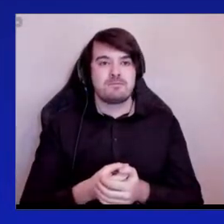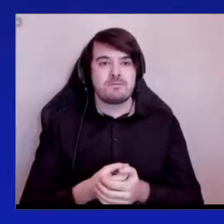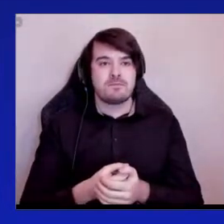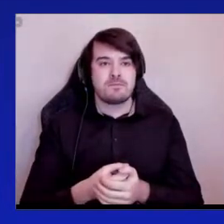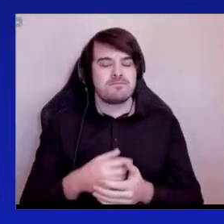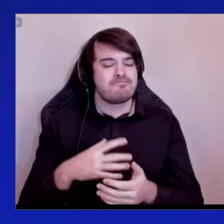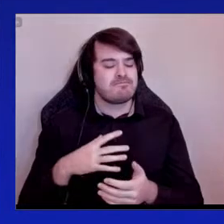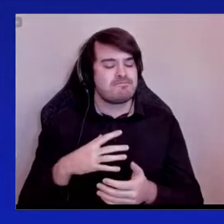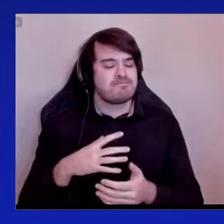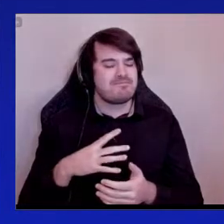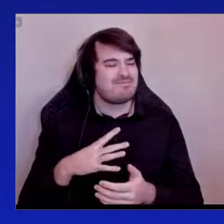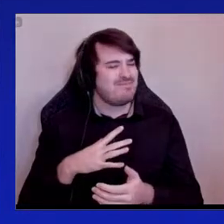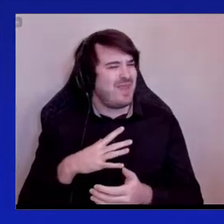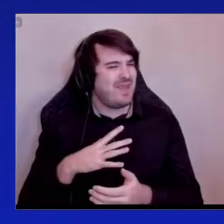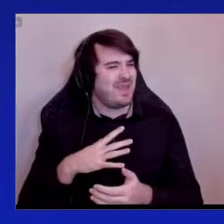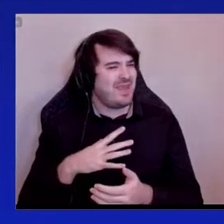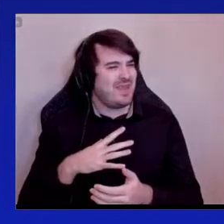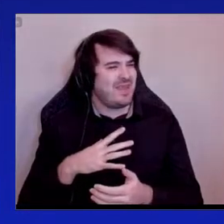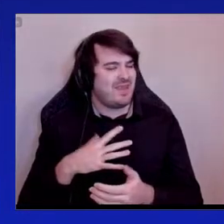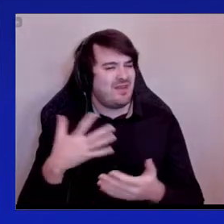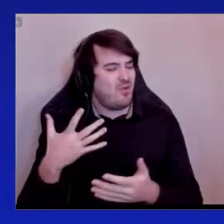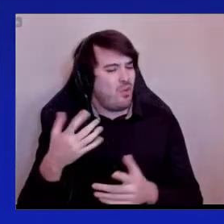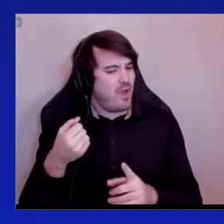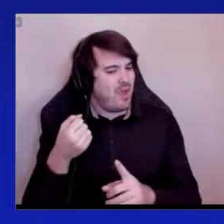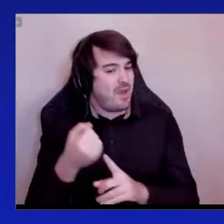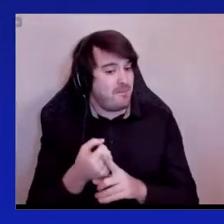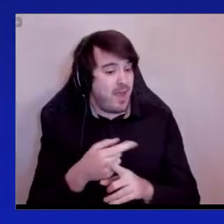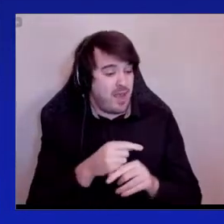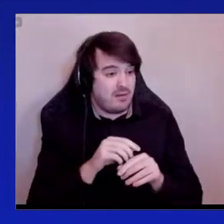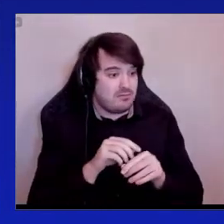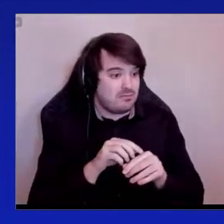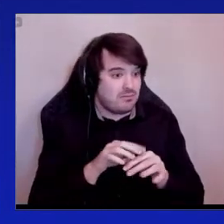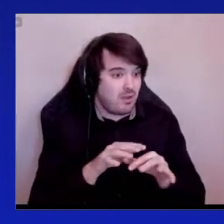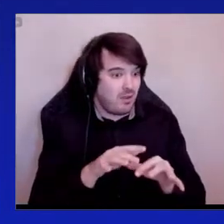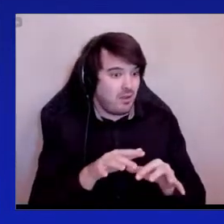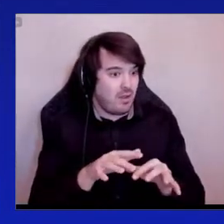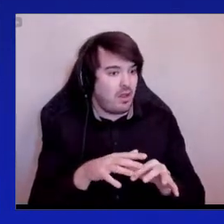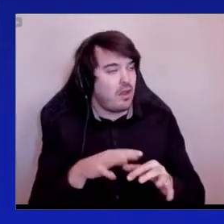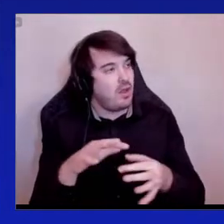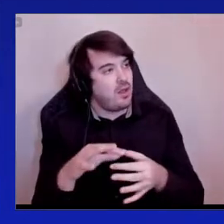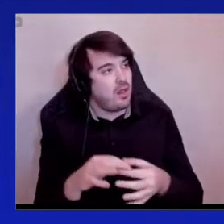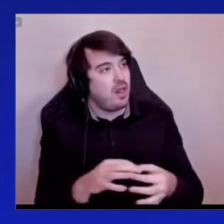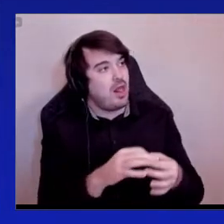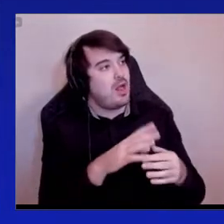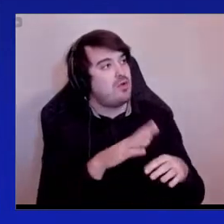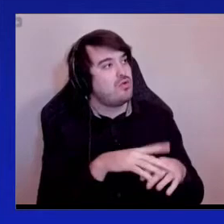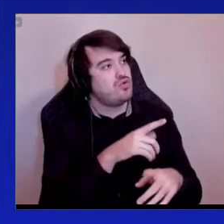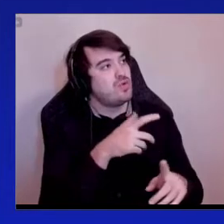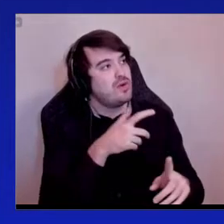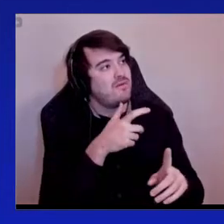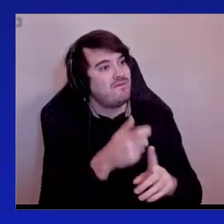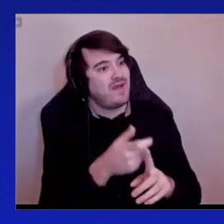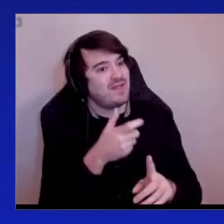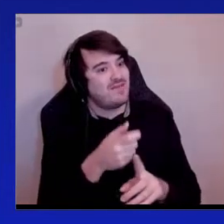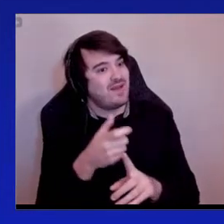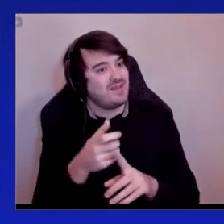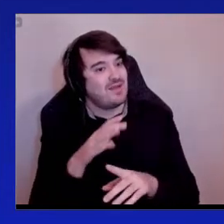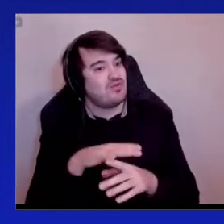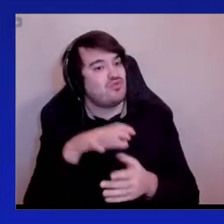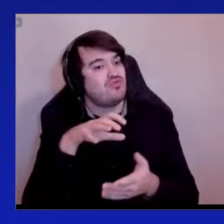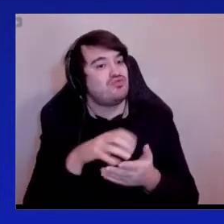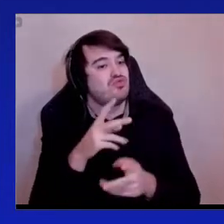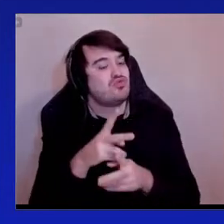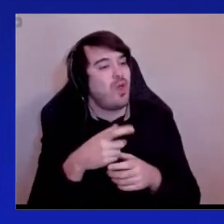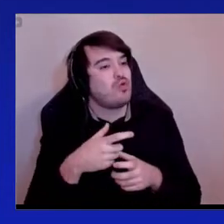that site? How are the mobile teams or the people on site administering the vaccine adapting and having to deal with active